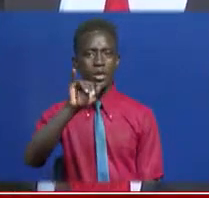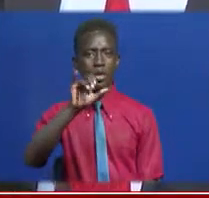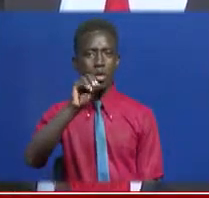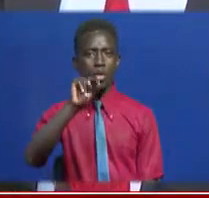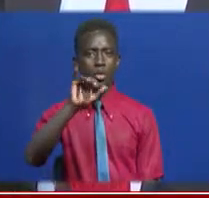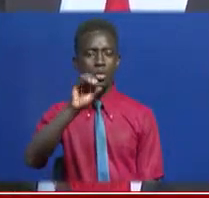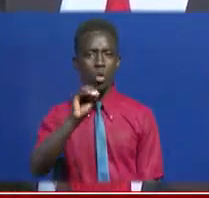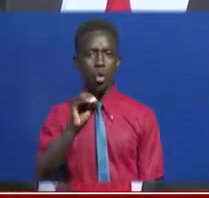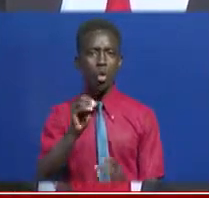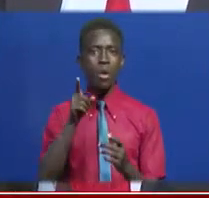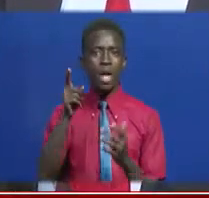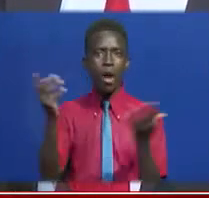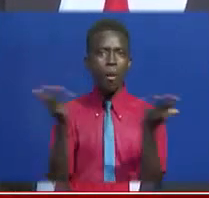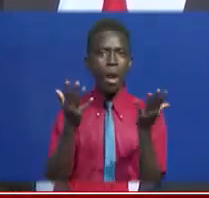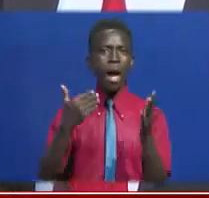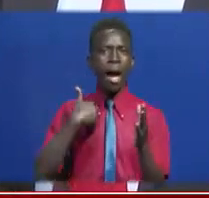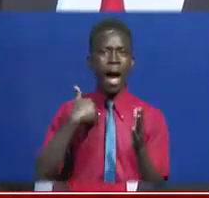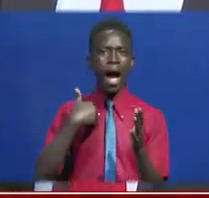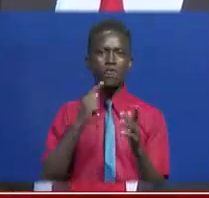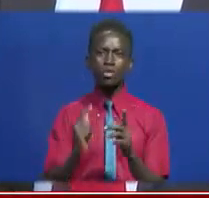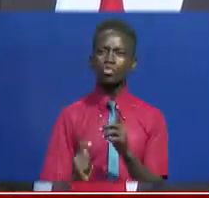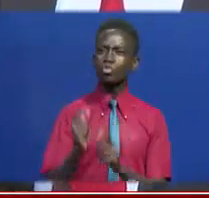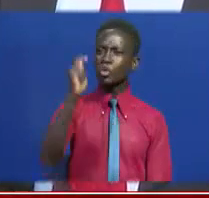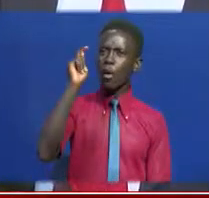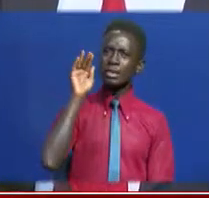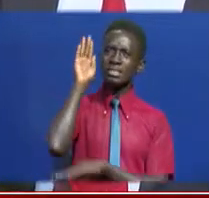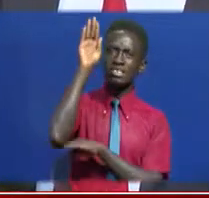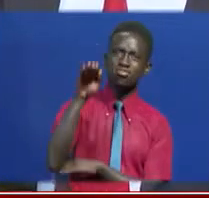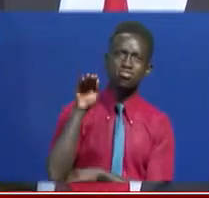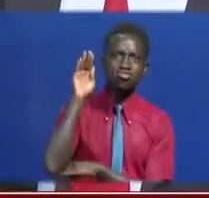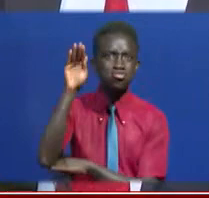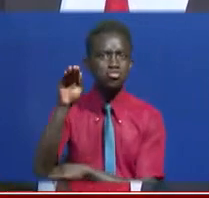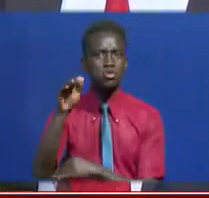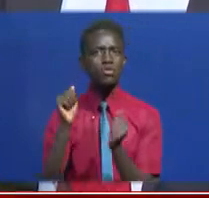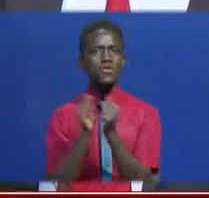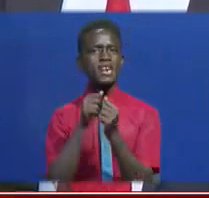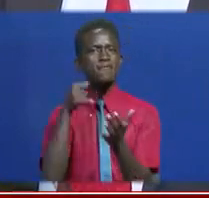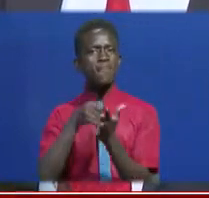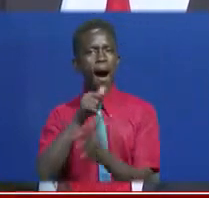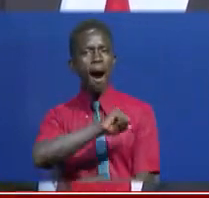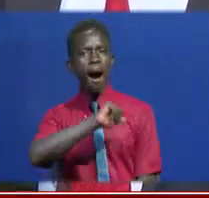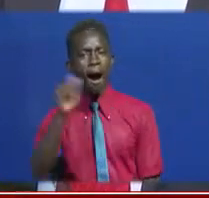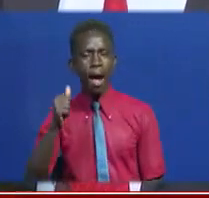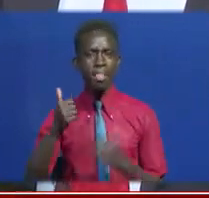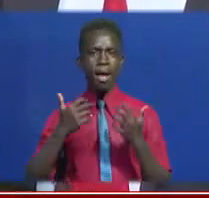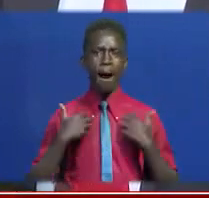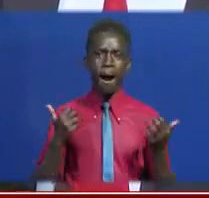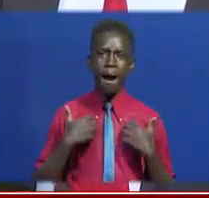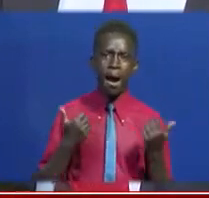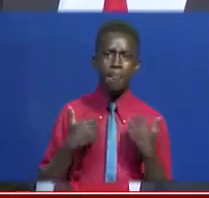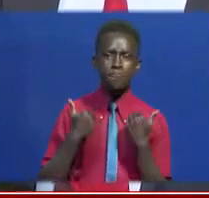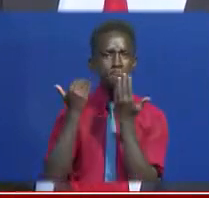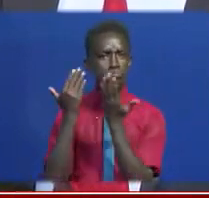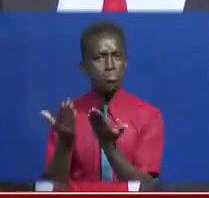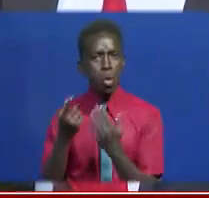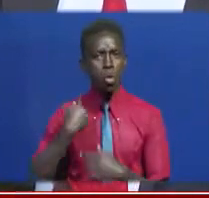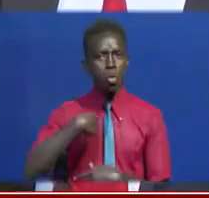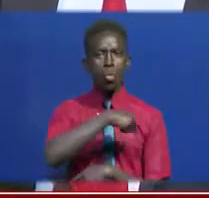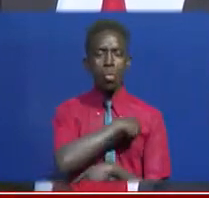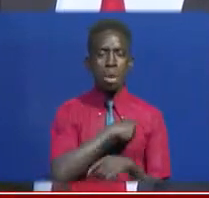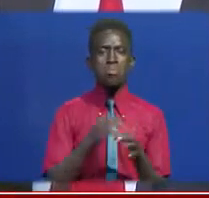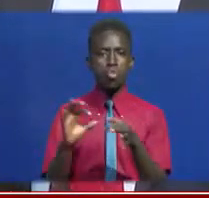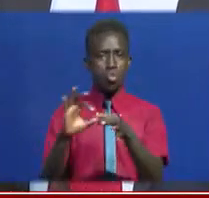where there are giraffes and other animals. We want to cooperate and work with